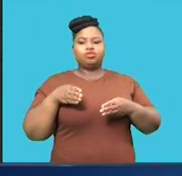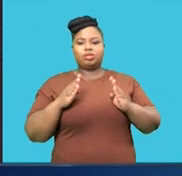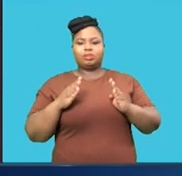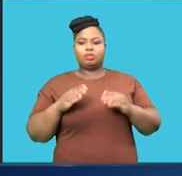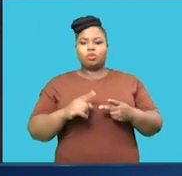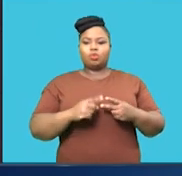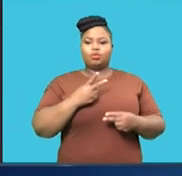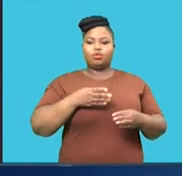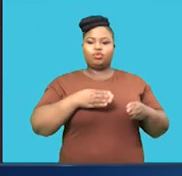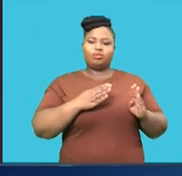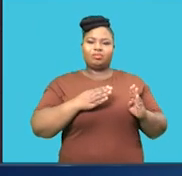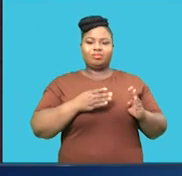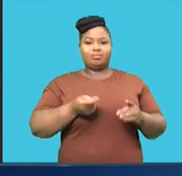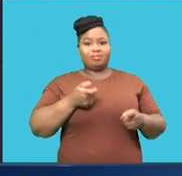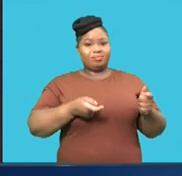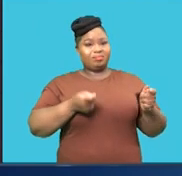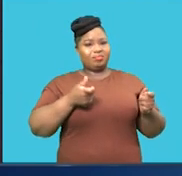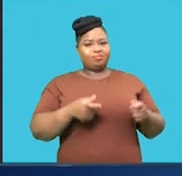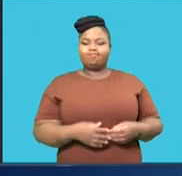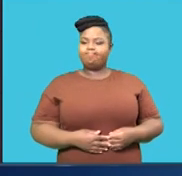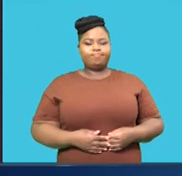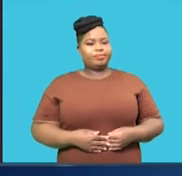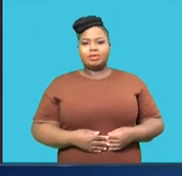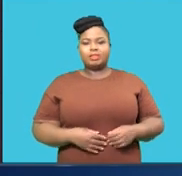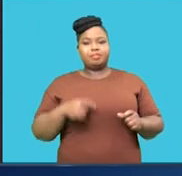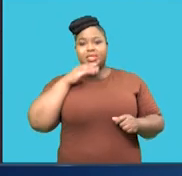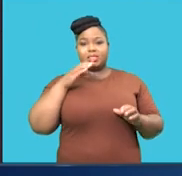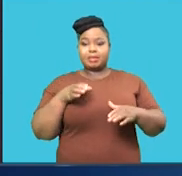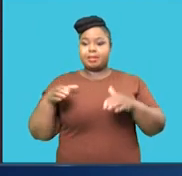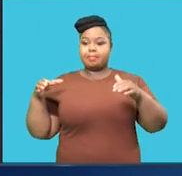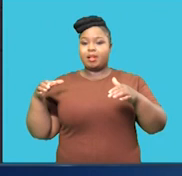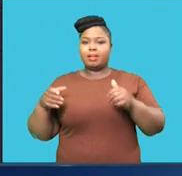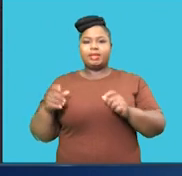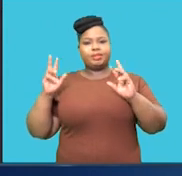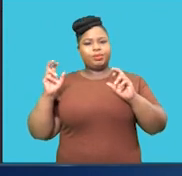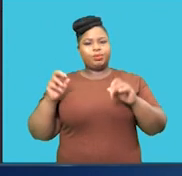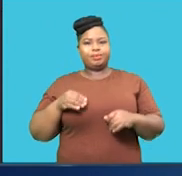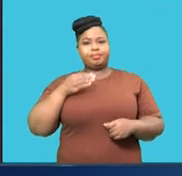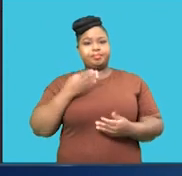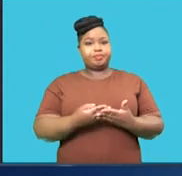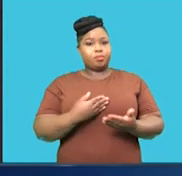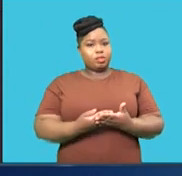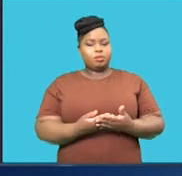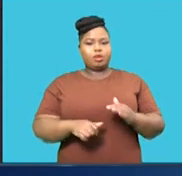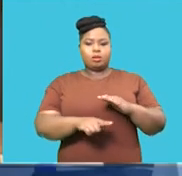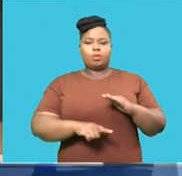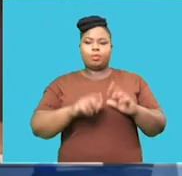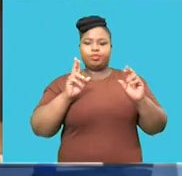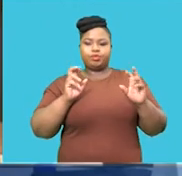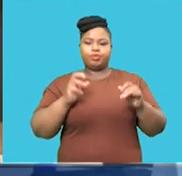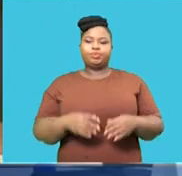or two streets for that matter, that is not a bulk issue. That is most likely a localized